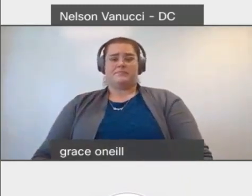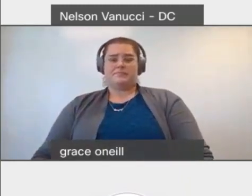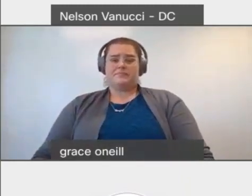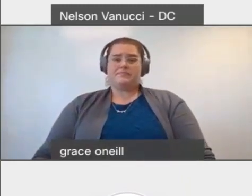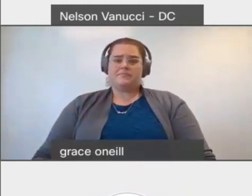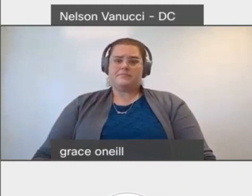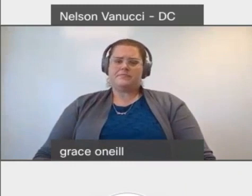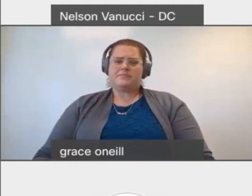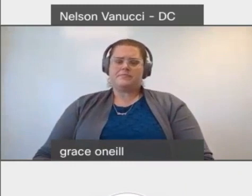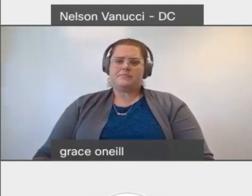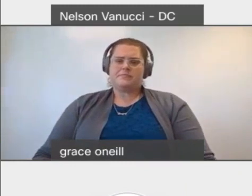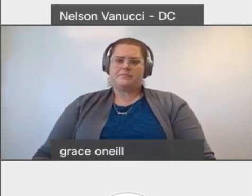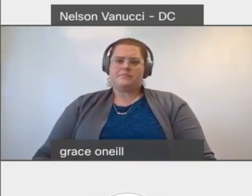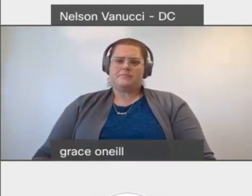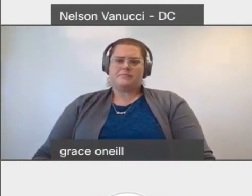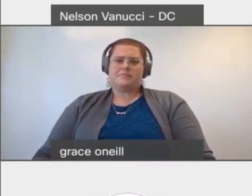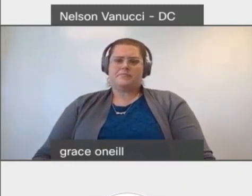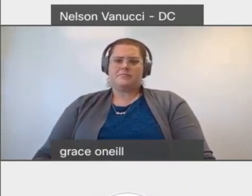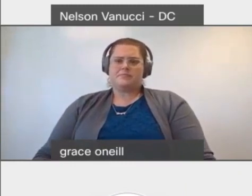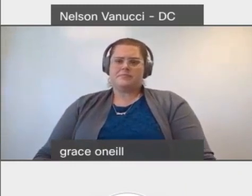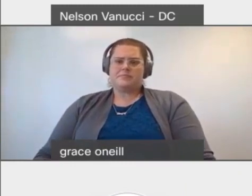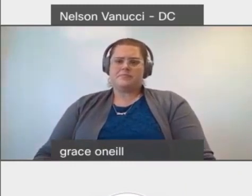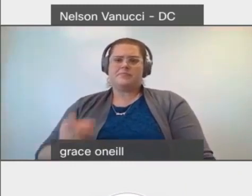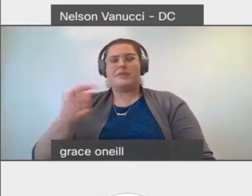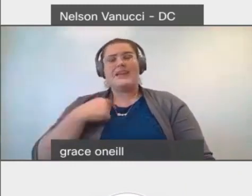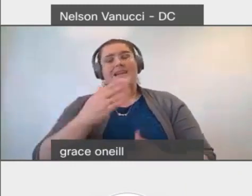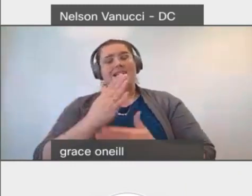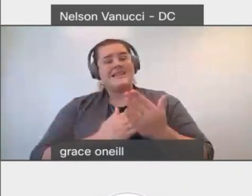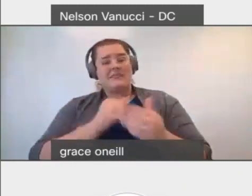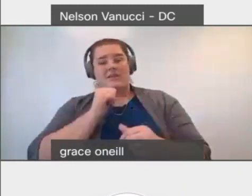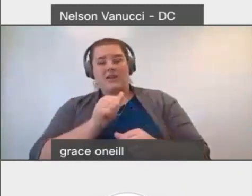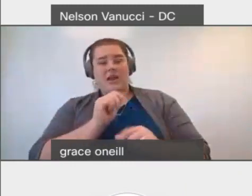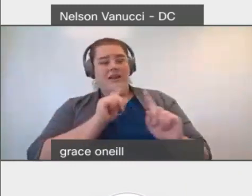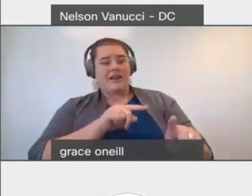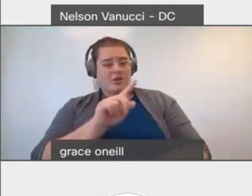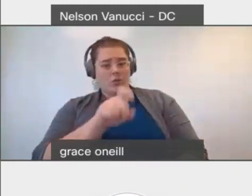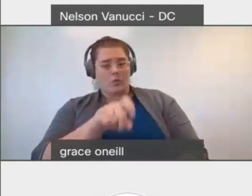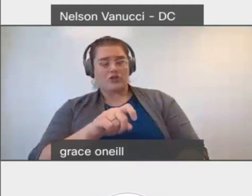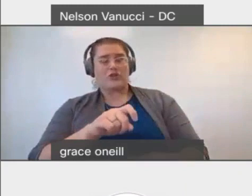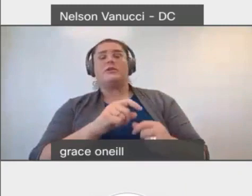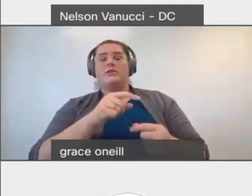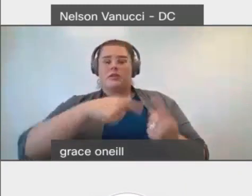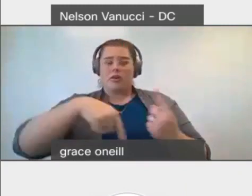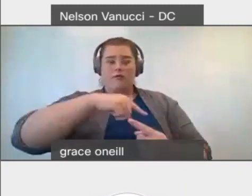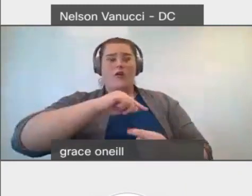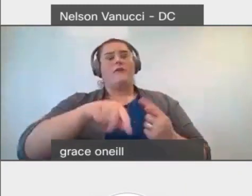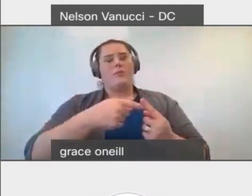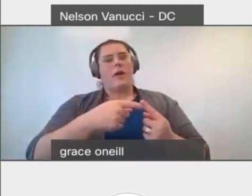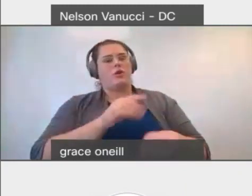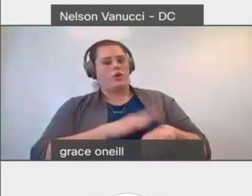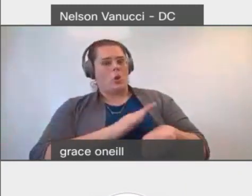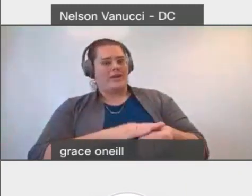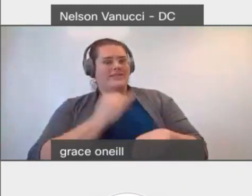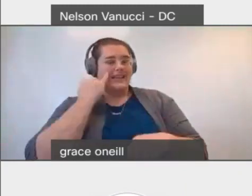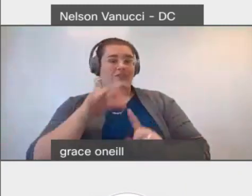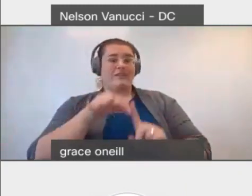Some of the unanswered questions revolve around notice that an exemption request has been made. Who gets the response? Can the employer